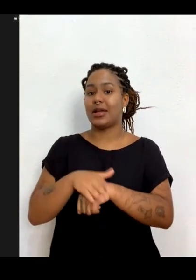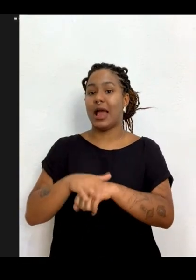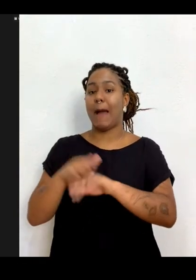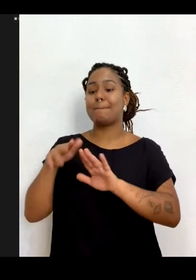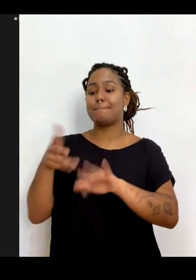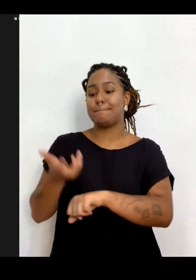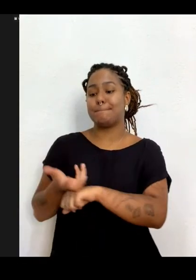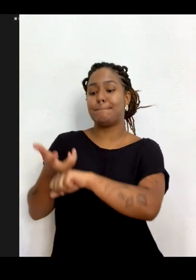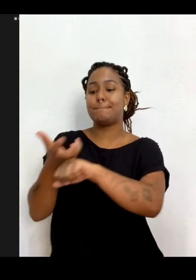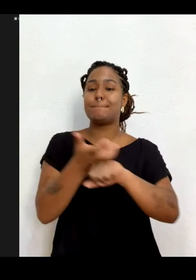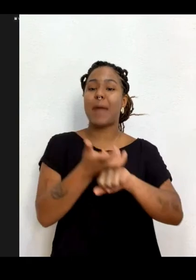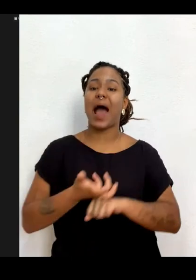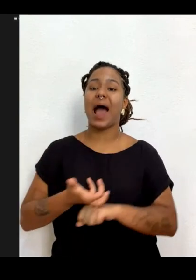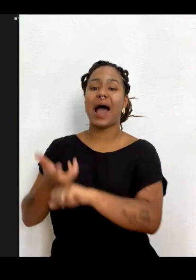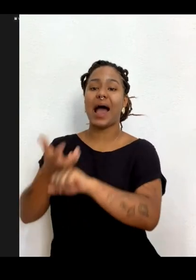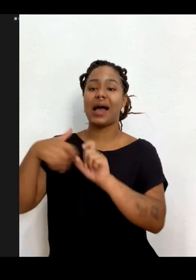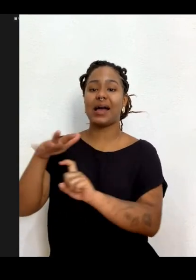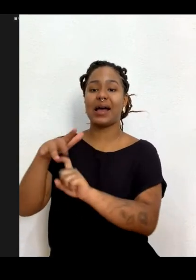internet